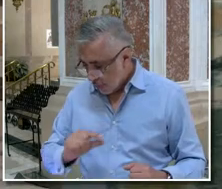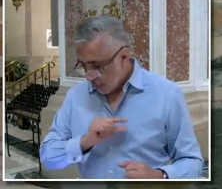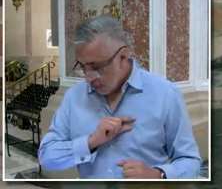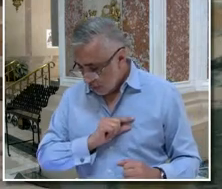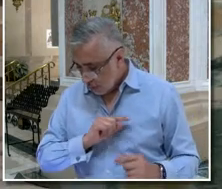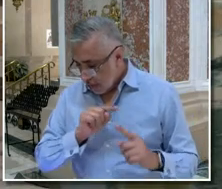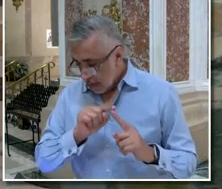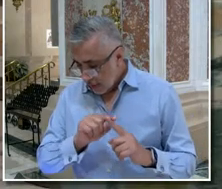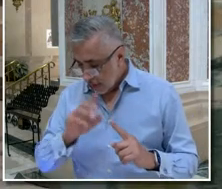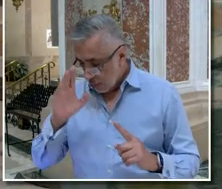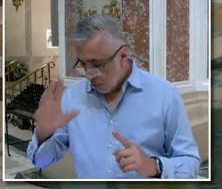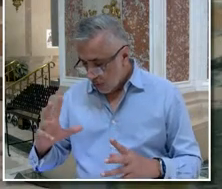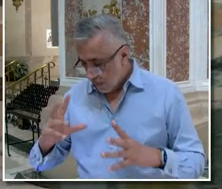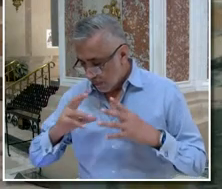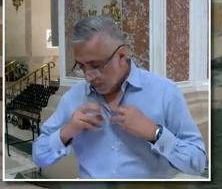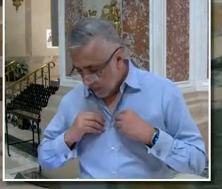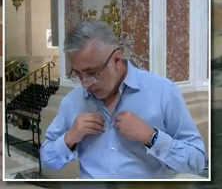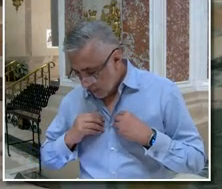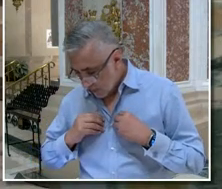he shall bear.